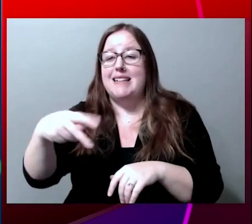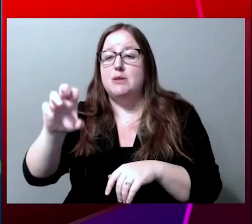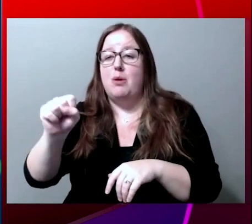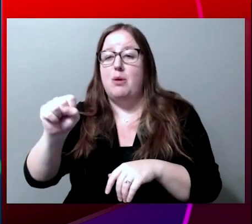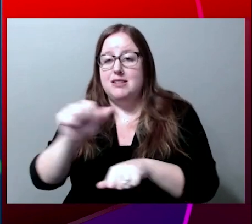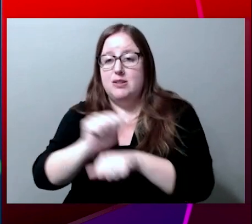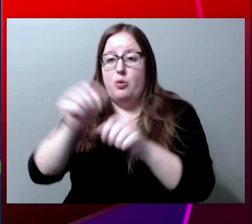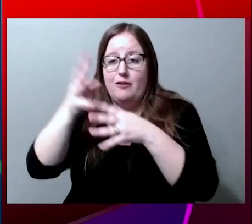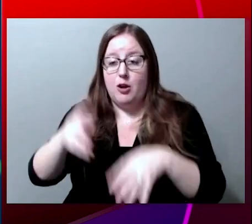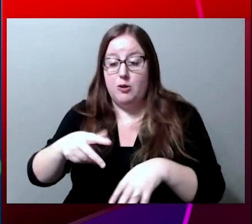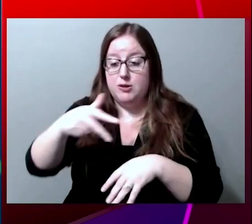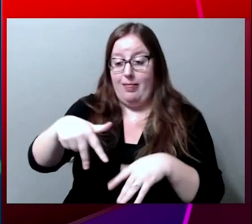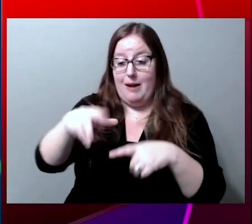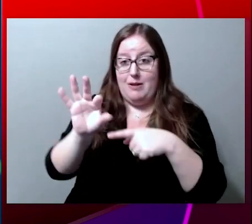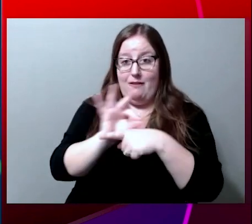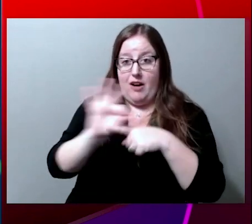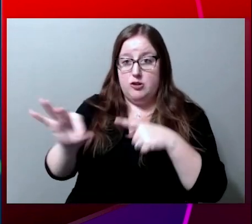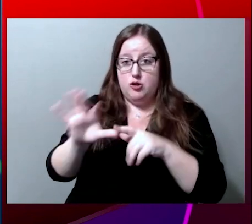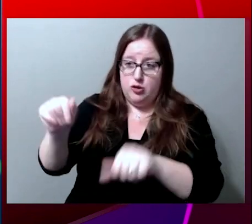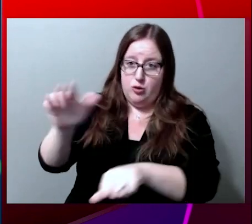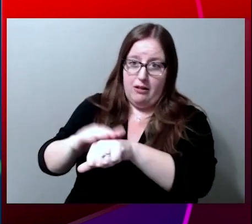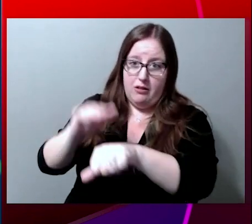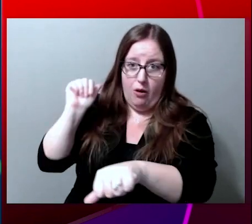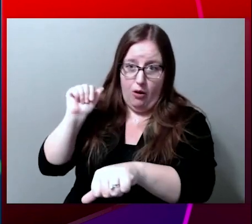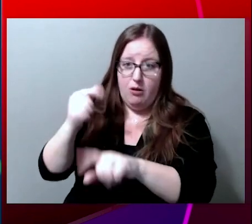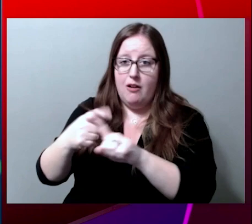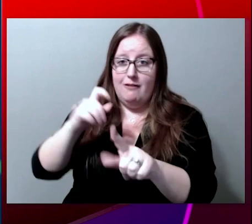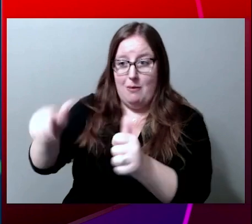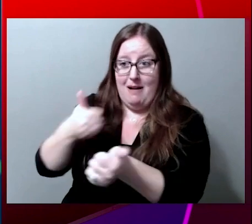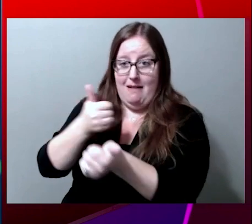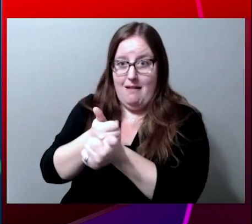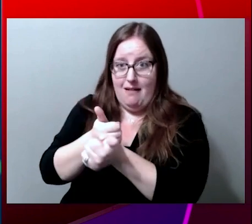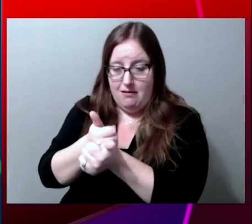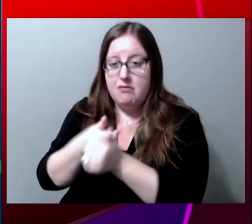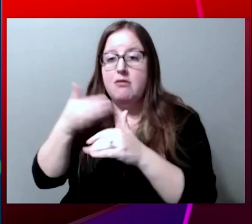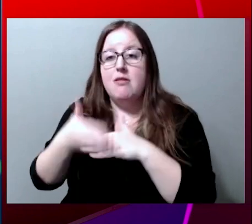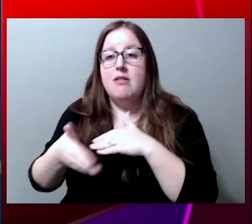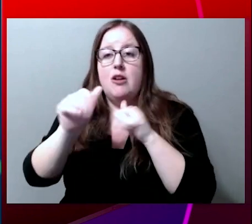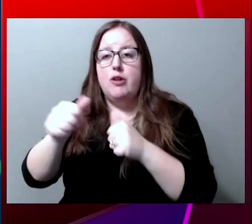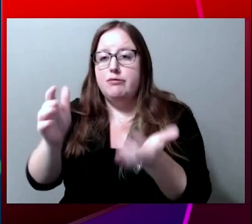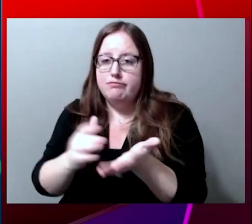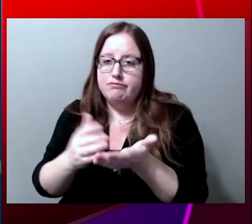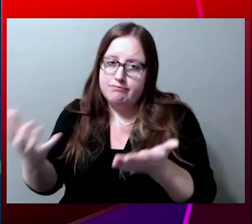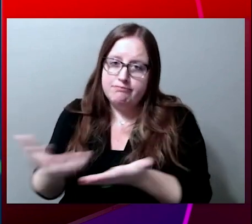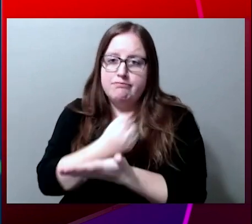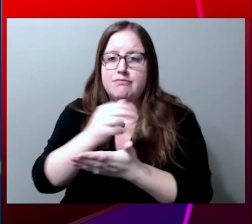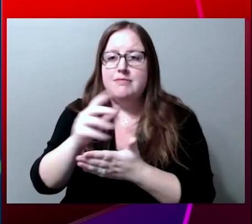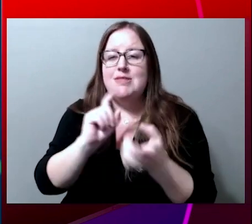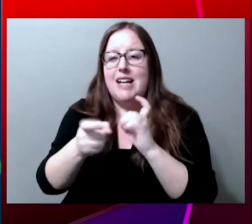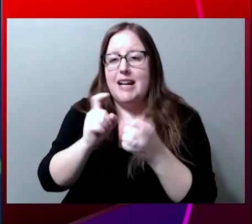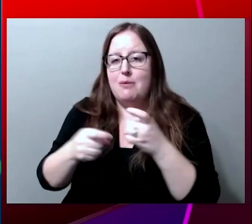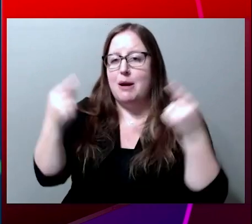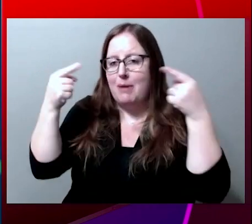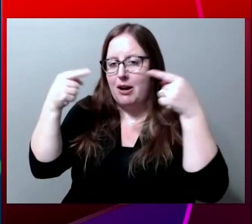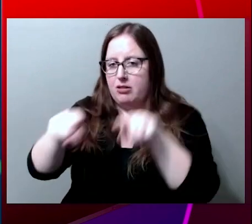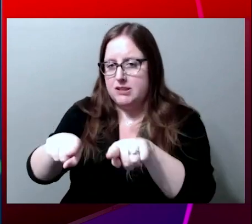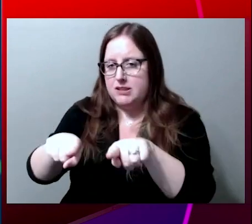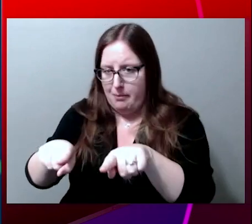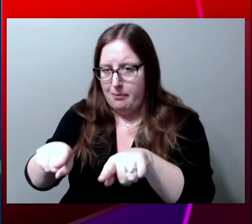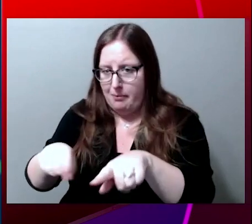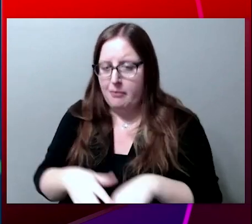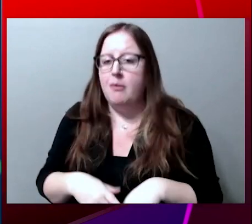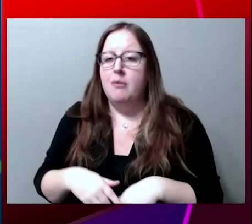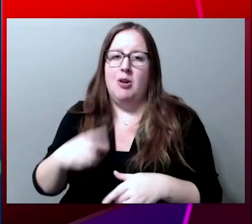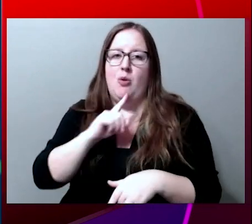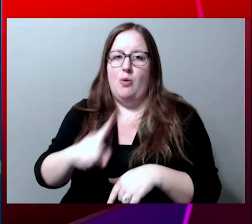Lambda functions and call them from behind this, and therefore you can take advantage of things like the dynamic parallelism, that you can make this work a